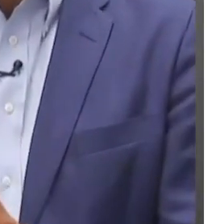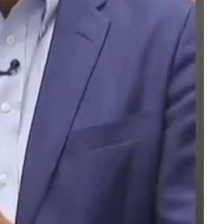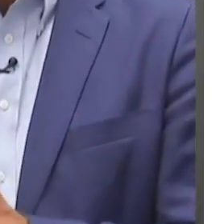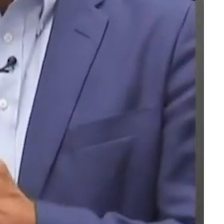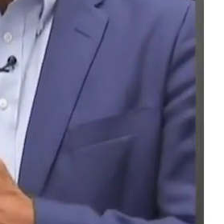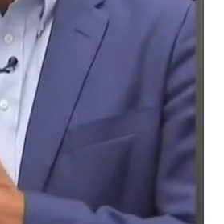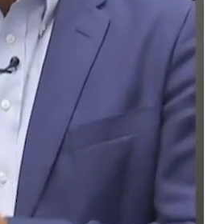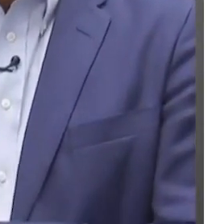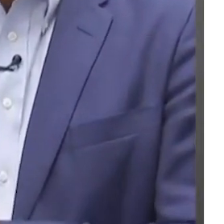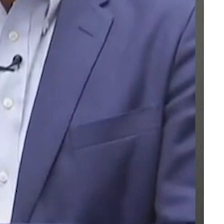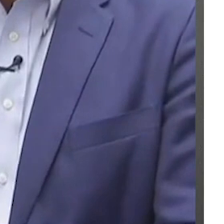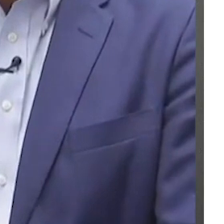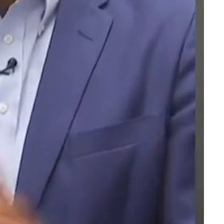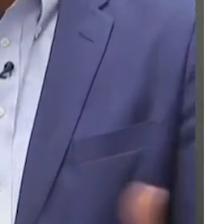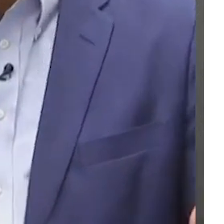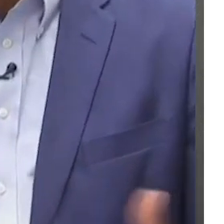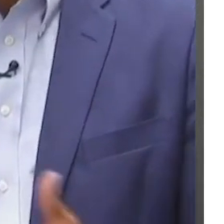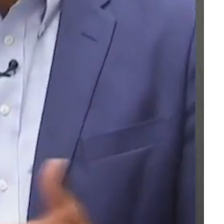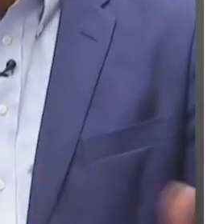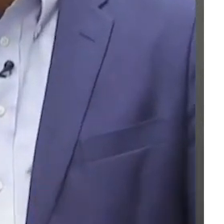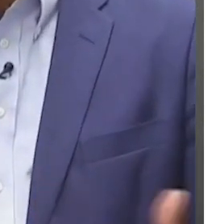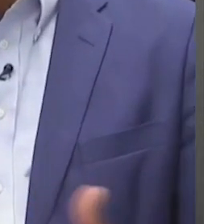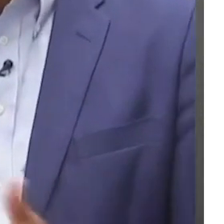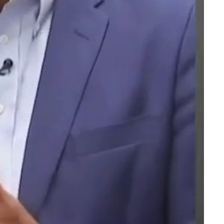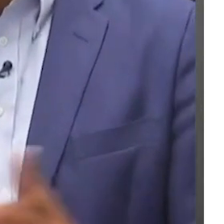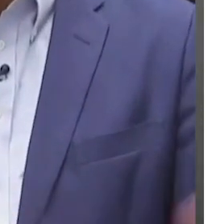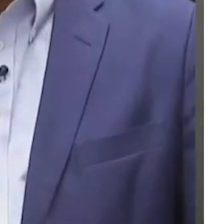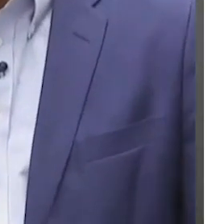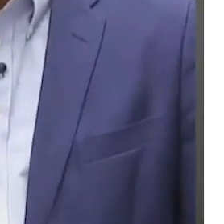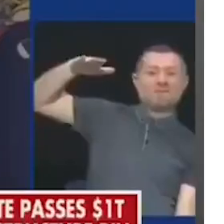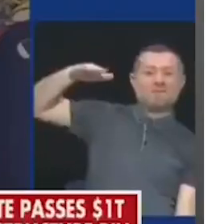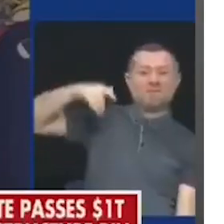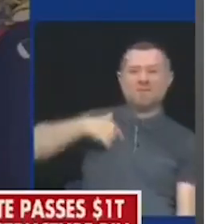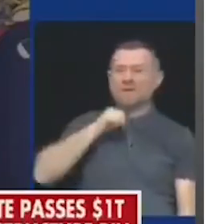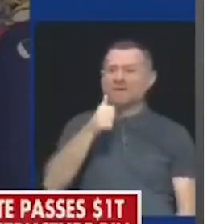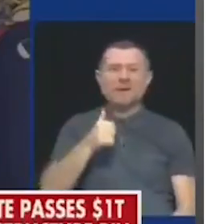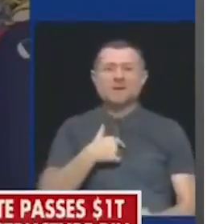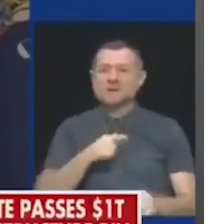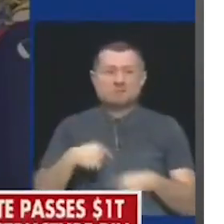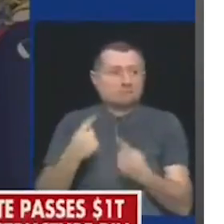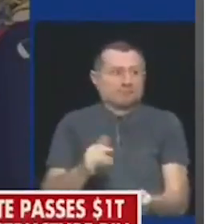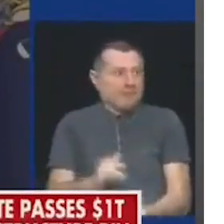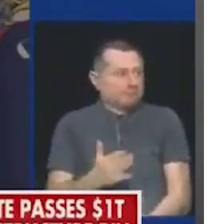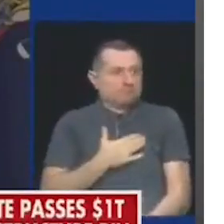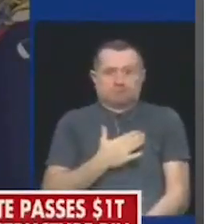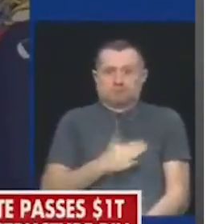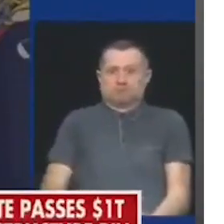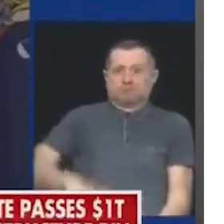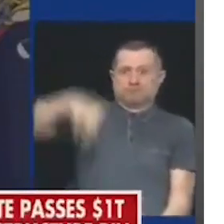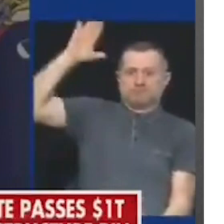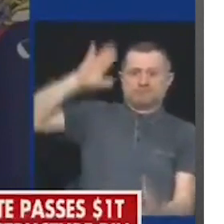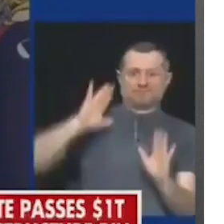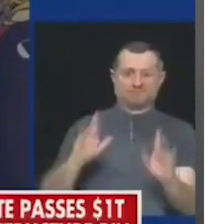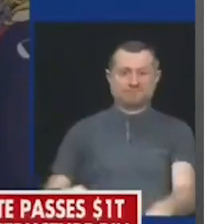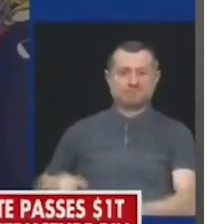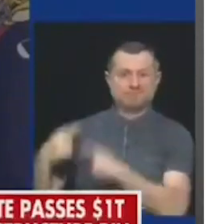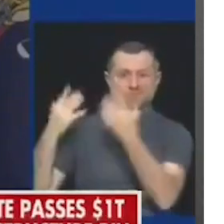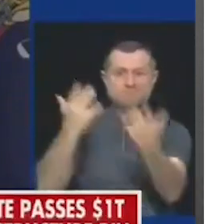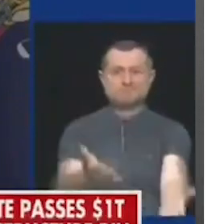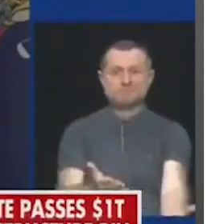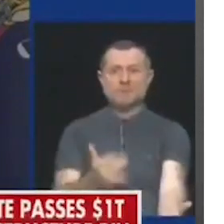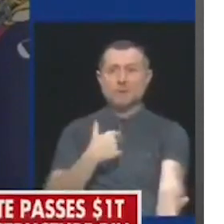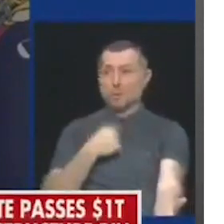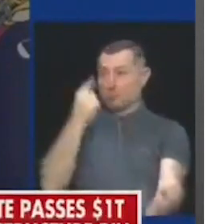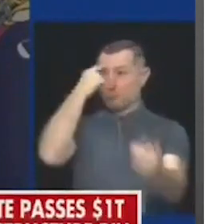months later, he is a disgraced, fallen governor. In my mind, I've never